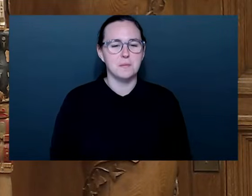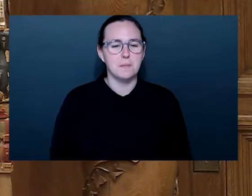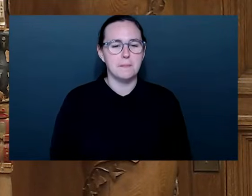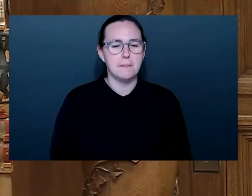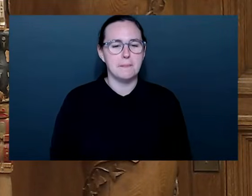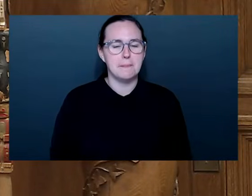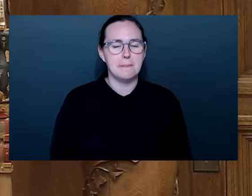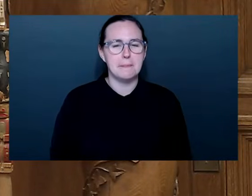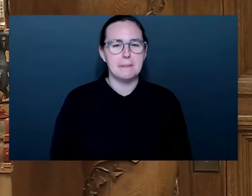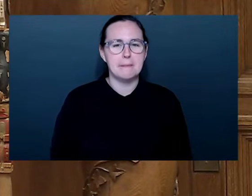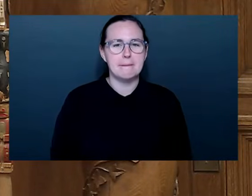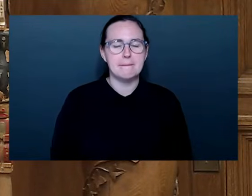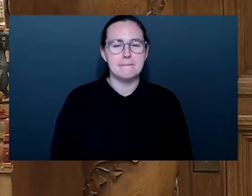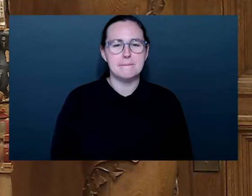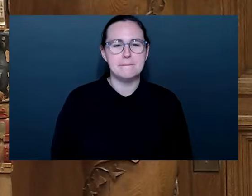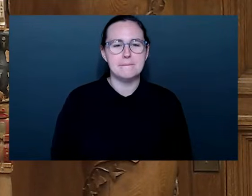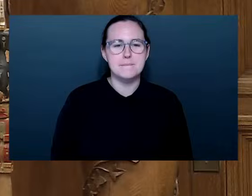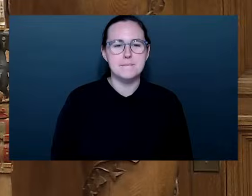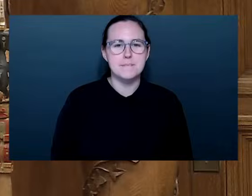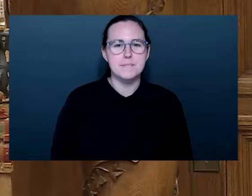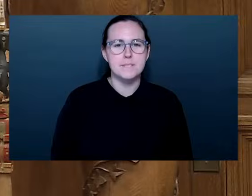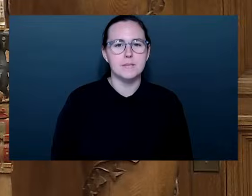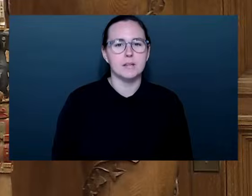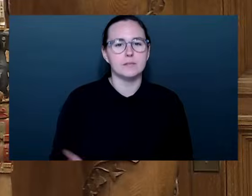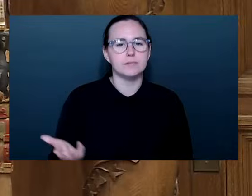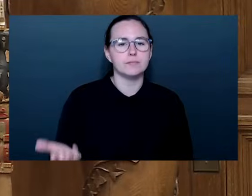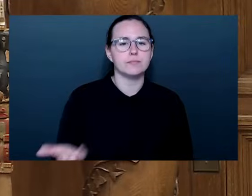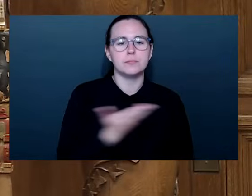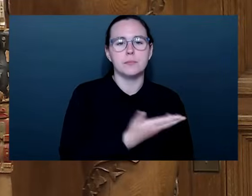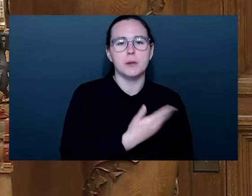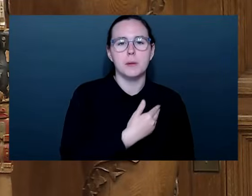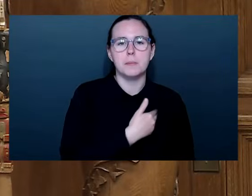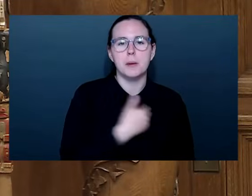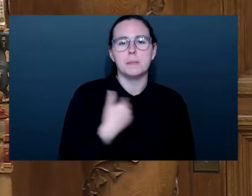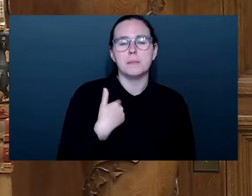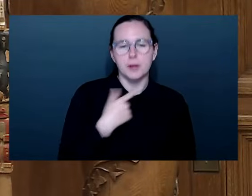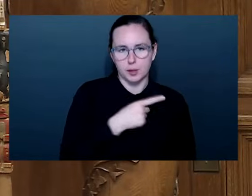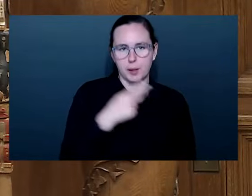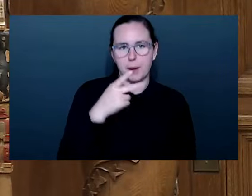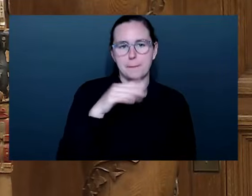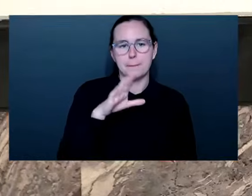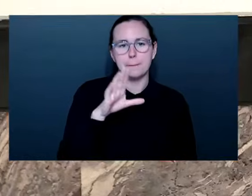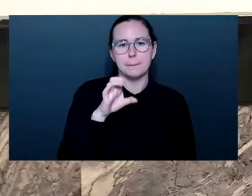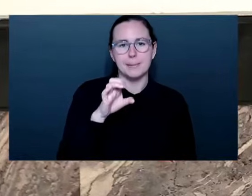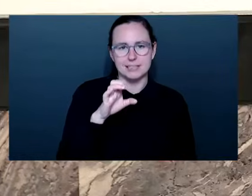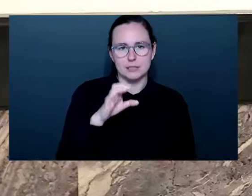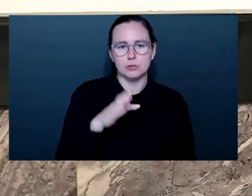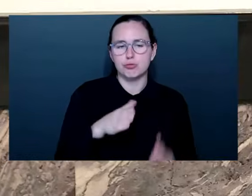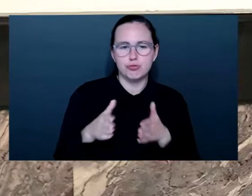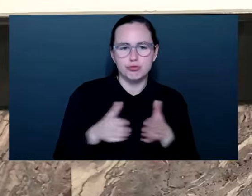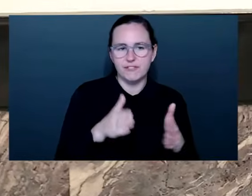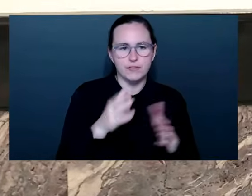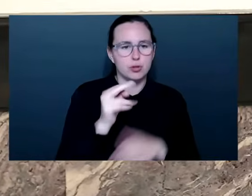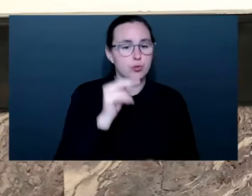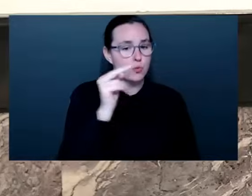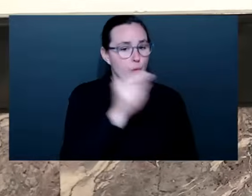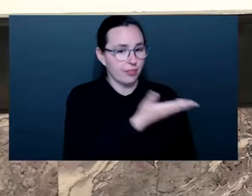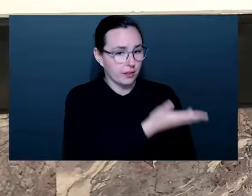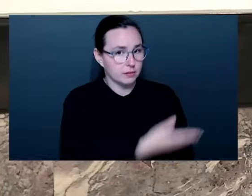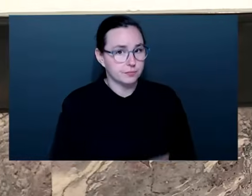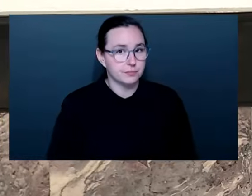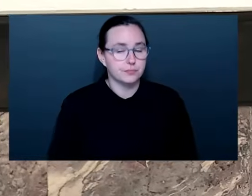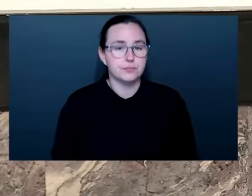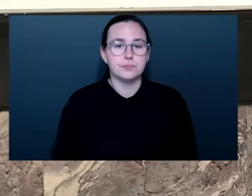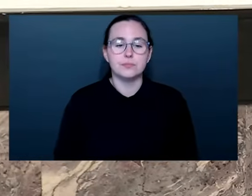Member for Peace River North. Thank you very much, Mr. Speaker. I would like to say happy birthday to my wife.